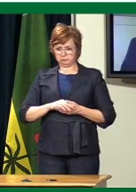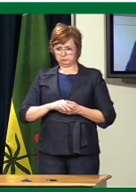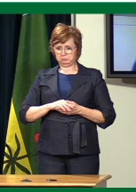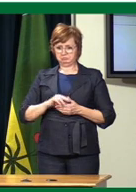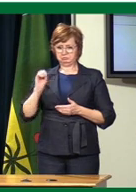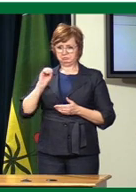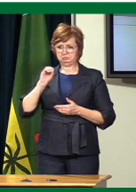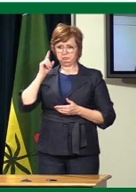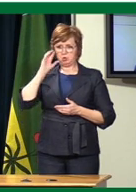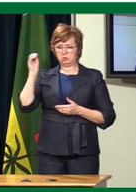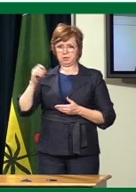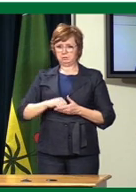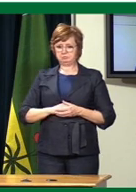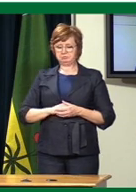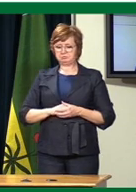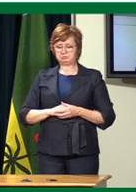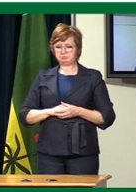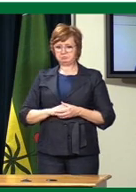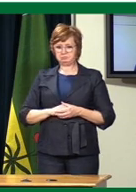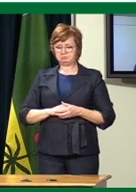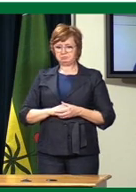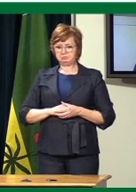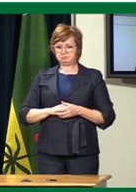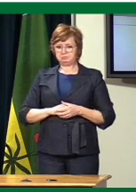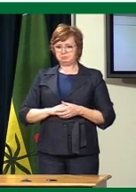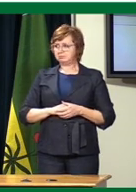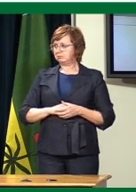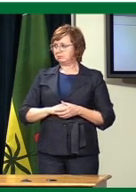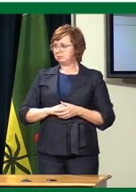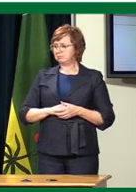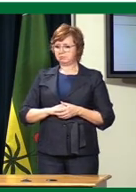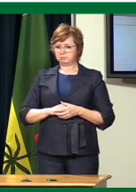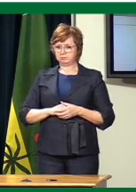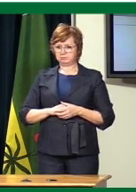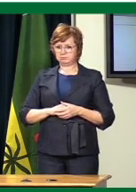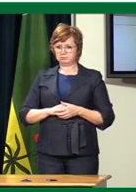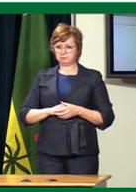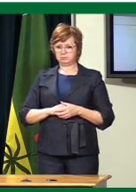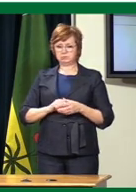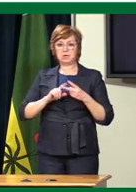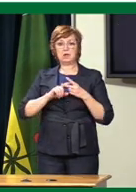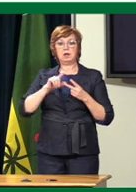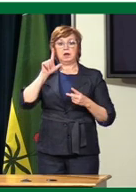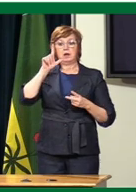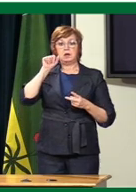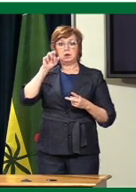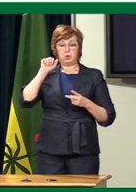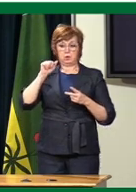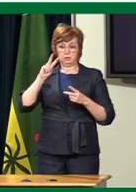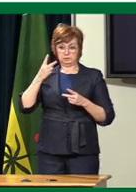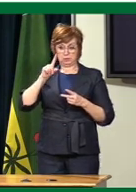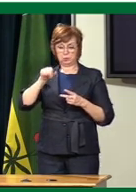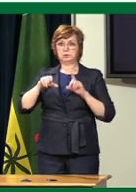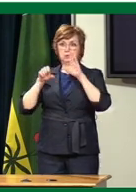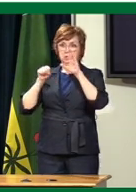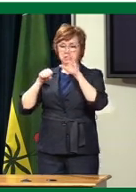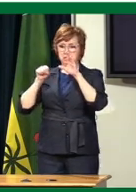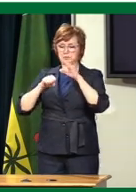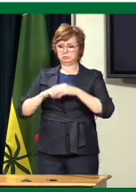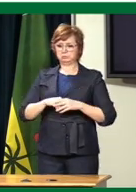No, I'm not aware. But Is there a follow-up, Laura? Yes. If you did,